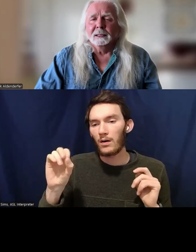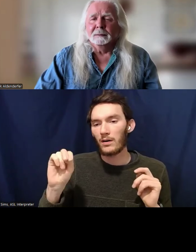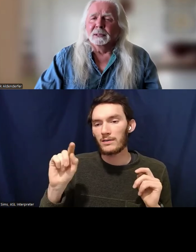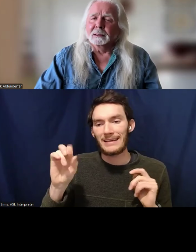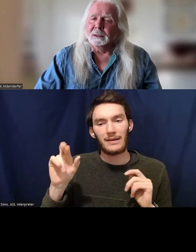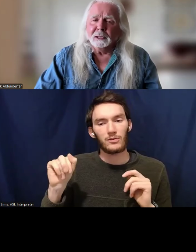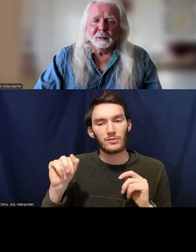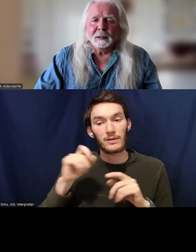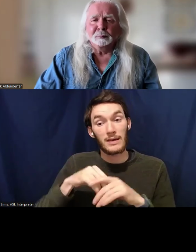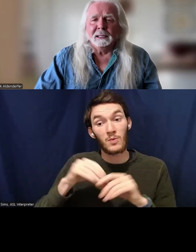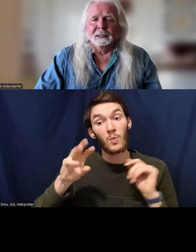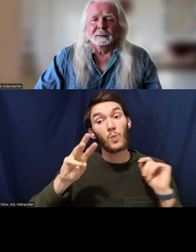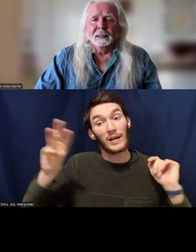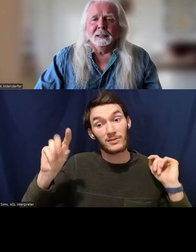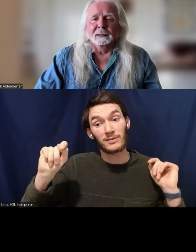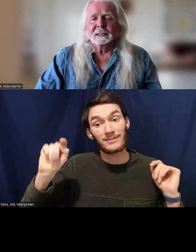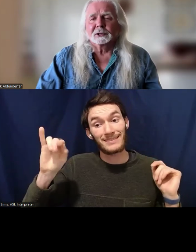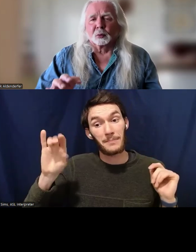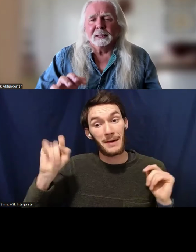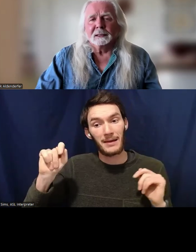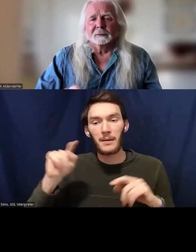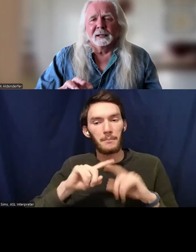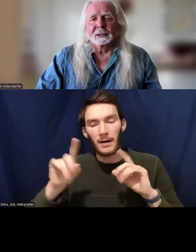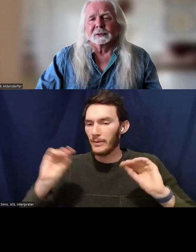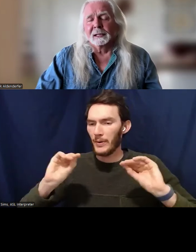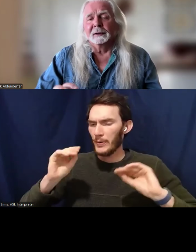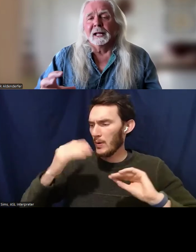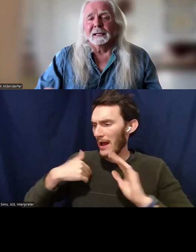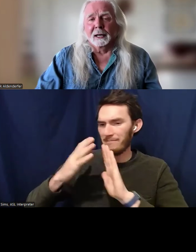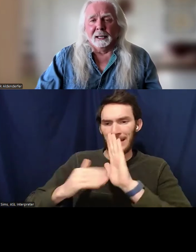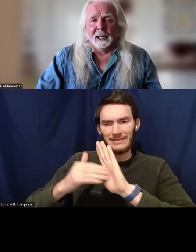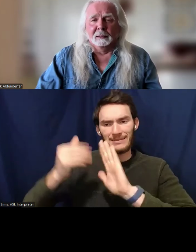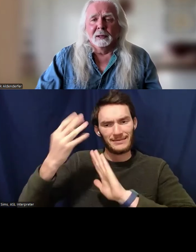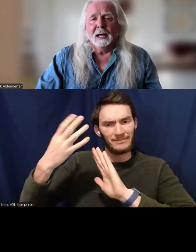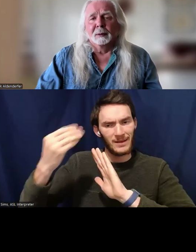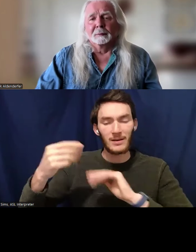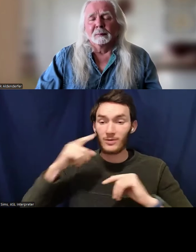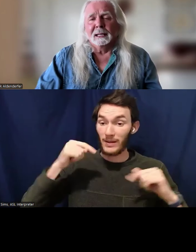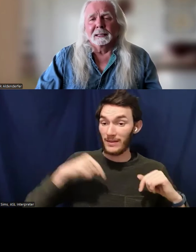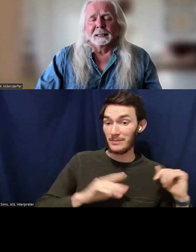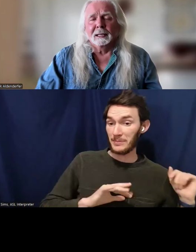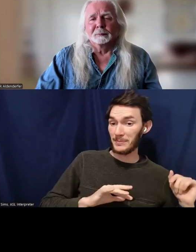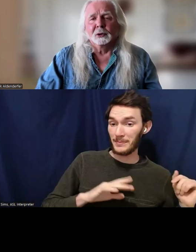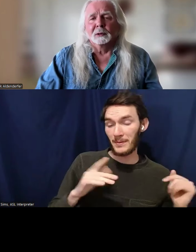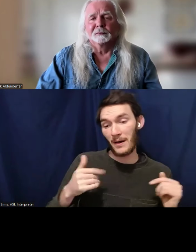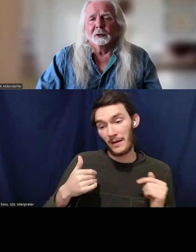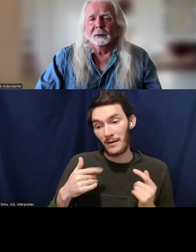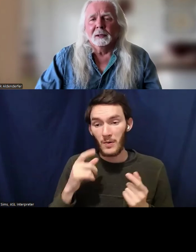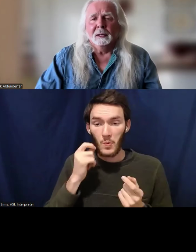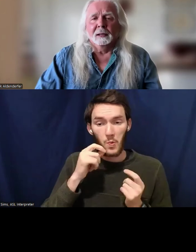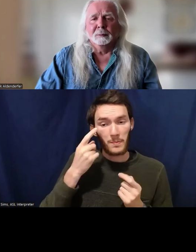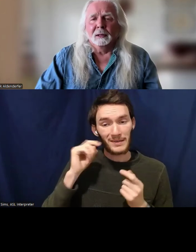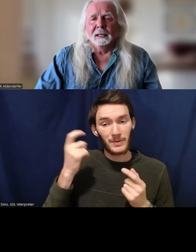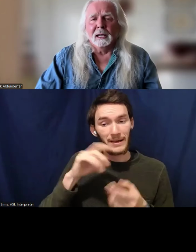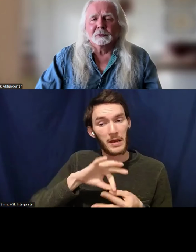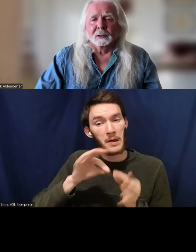Tibet, but none of them have painting. And that's the real advantage then that I have about making an attempt to infer